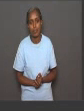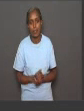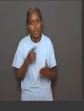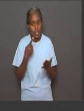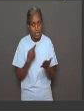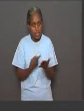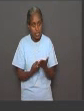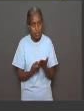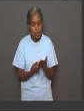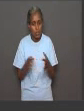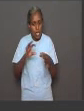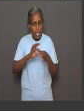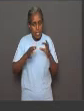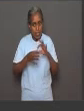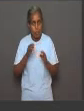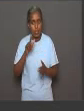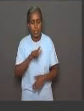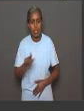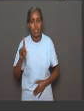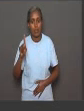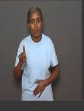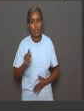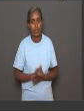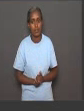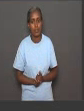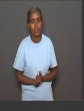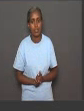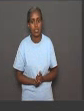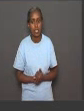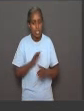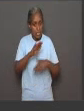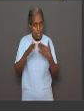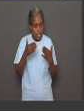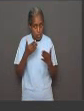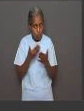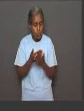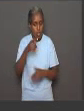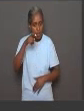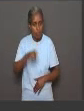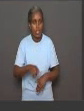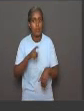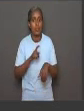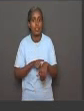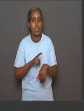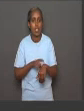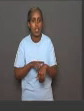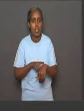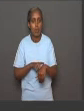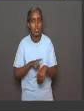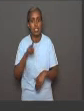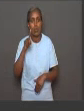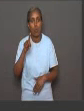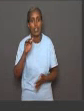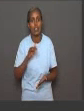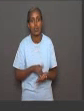Thus, on assembly line 1, the total available time